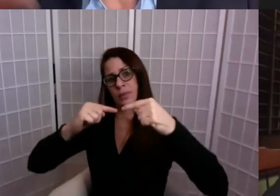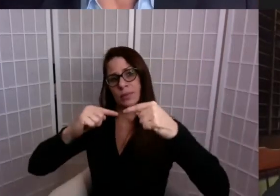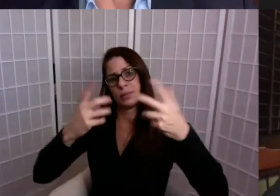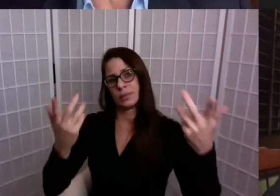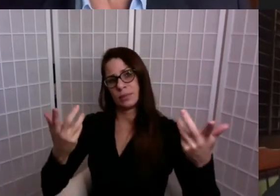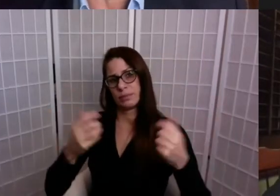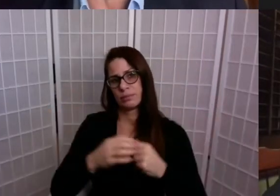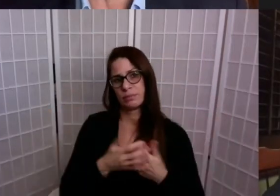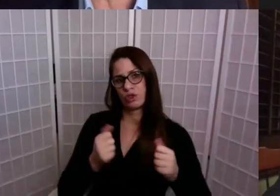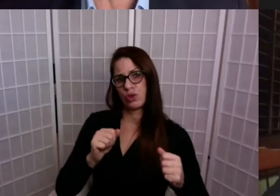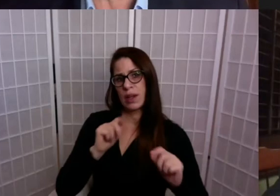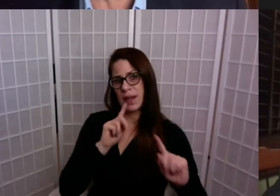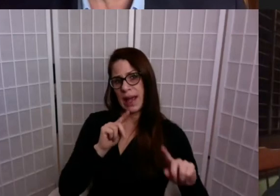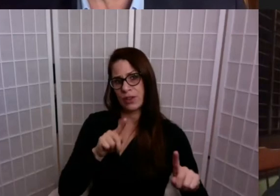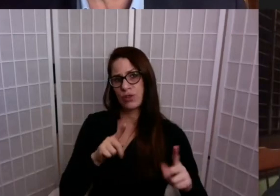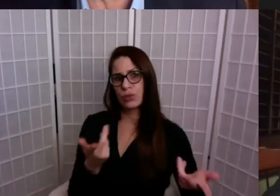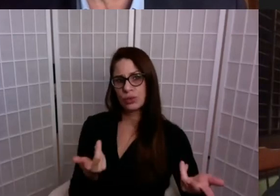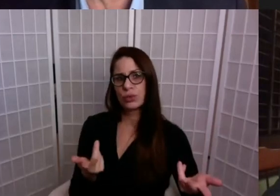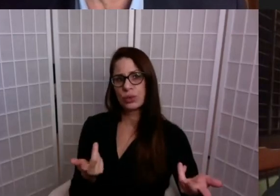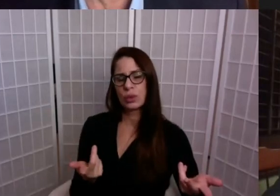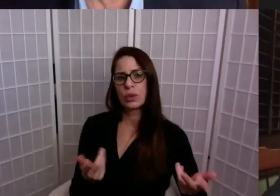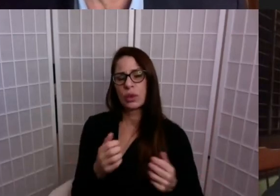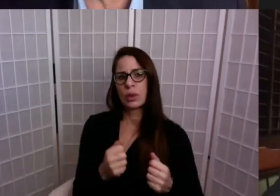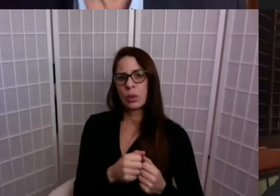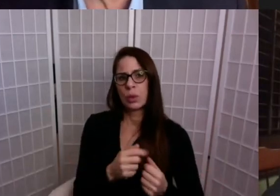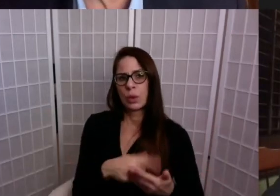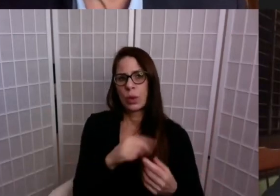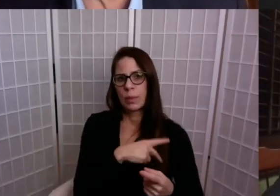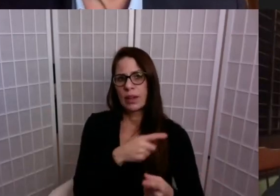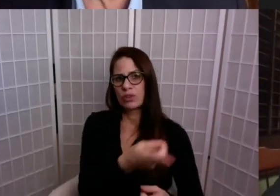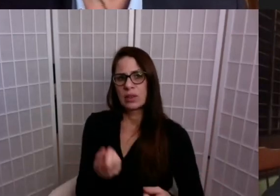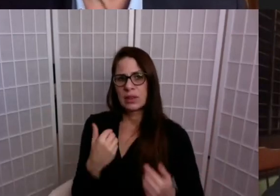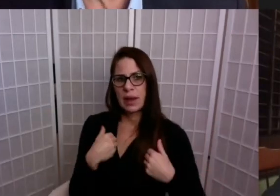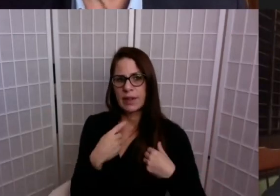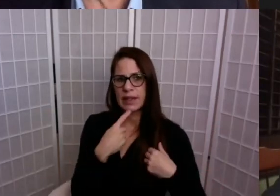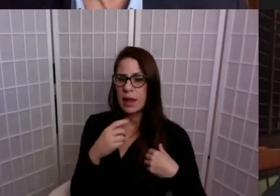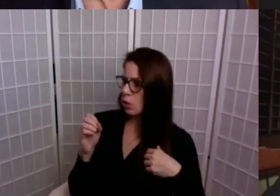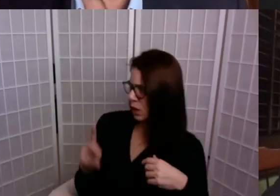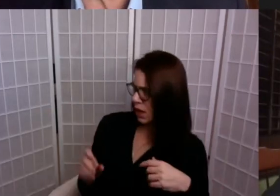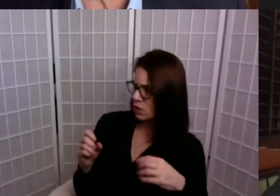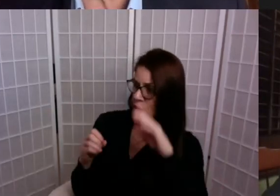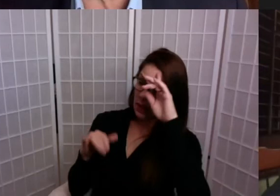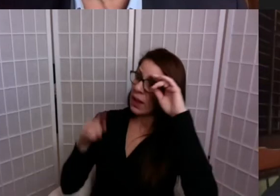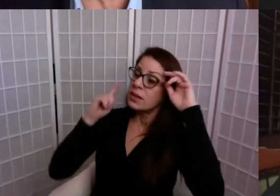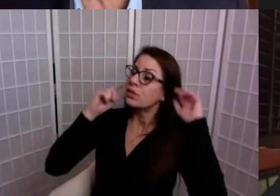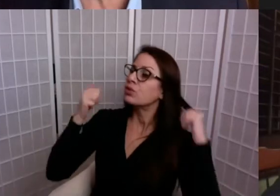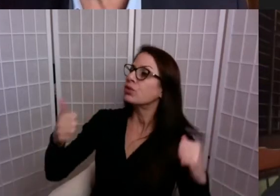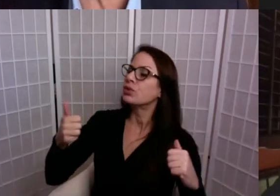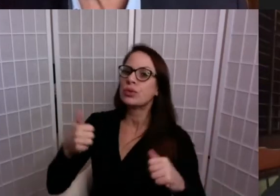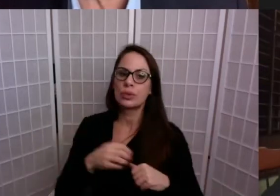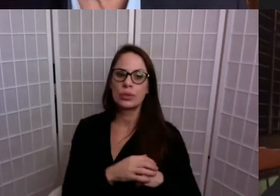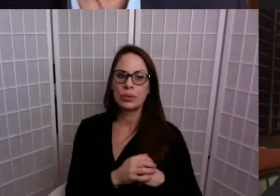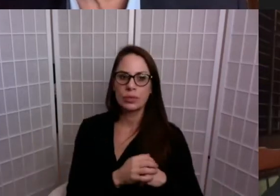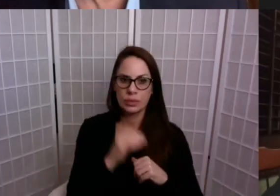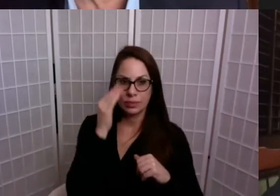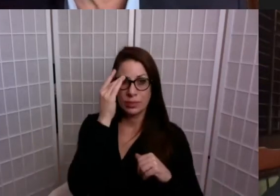to answer what the patients have to say. Okay, so that sounds good. Let's